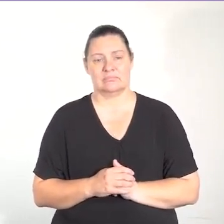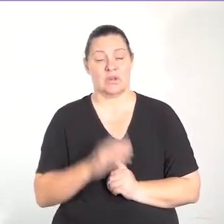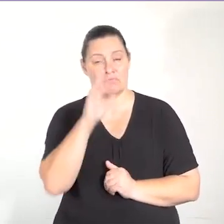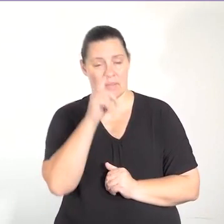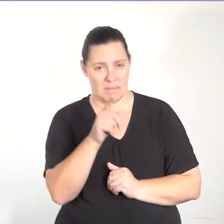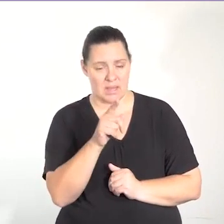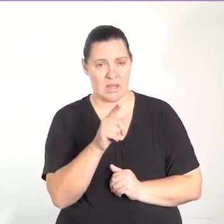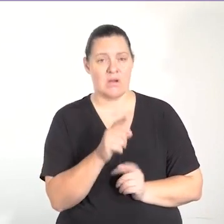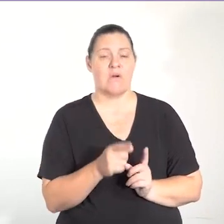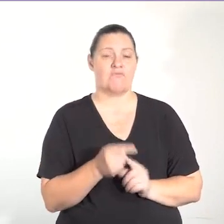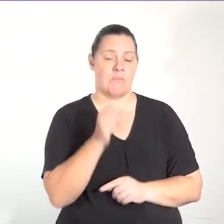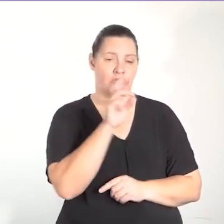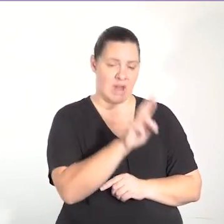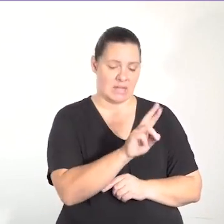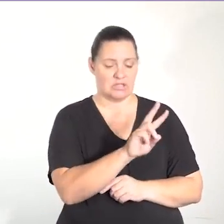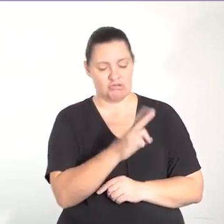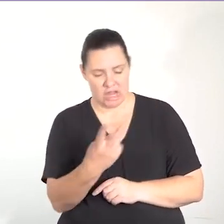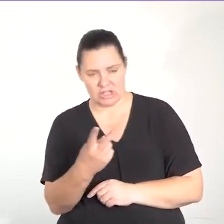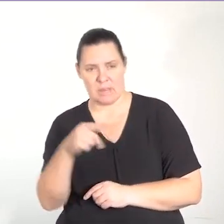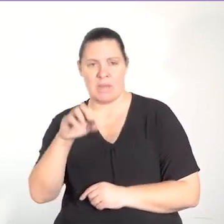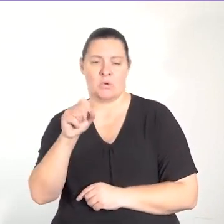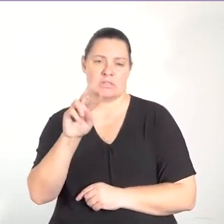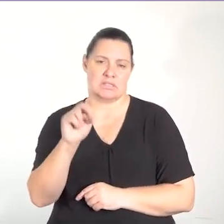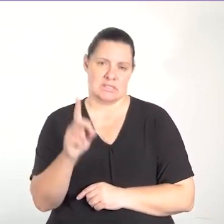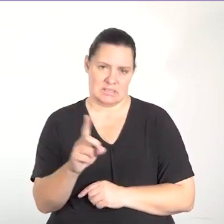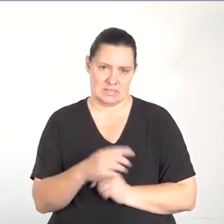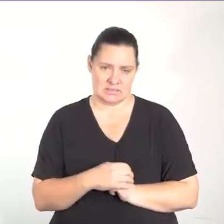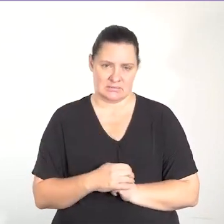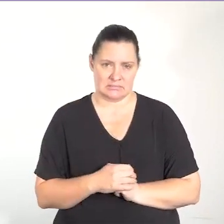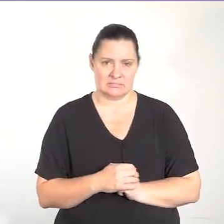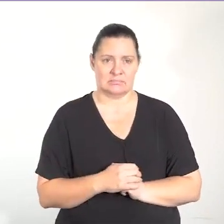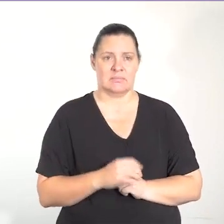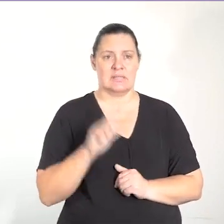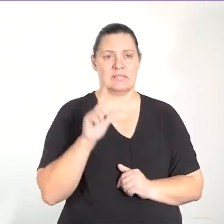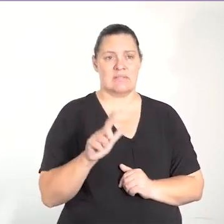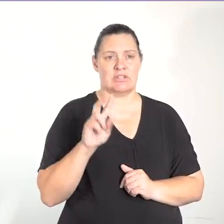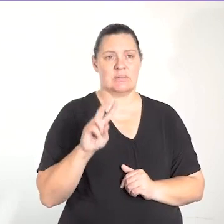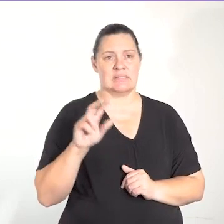So remember, we are taking the rands to the pounds. When we convert that, it will be